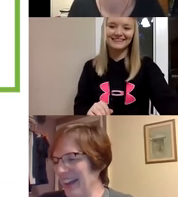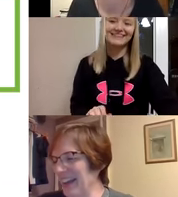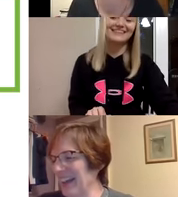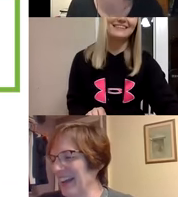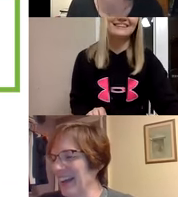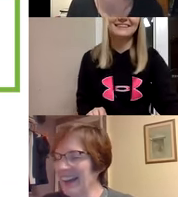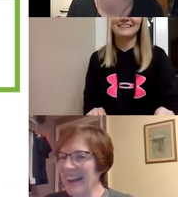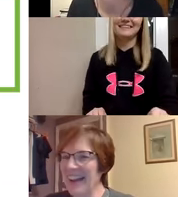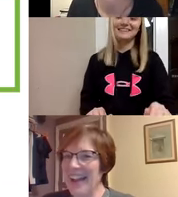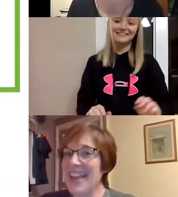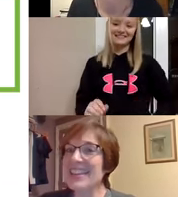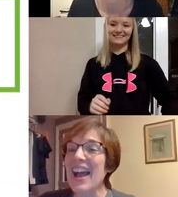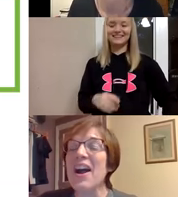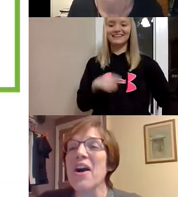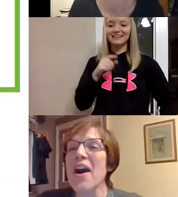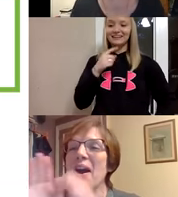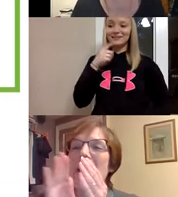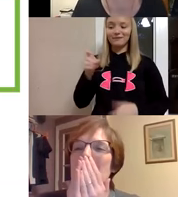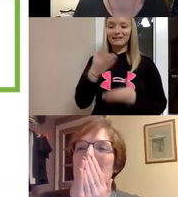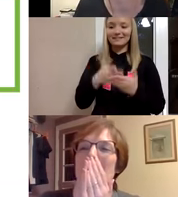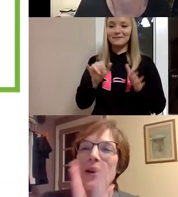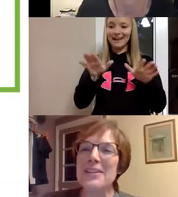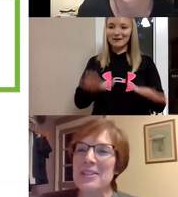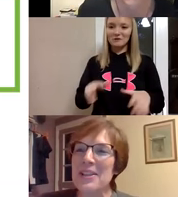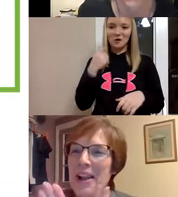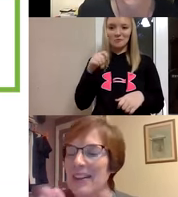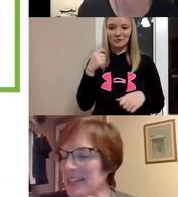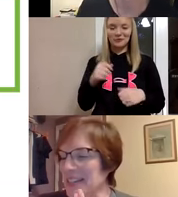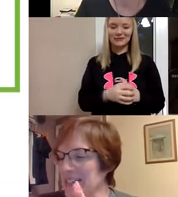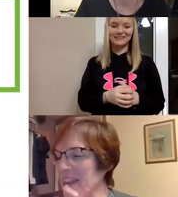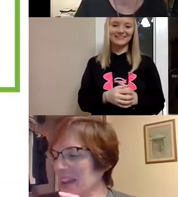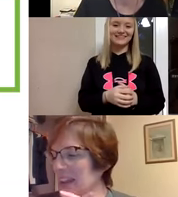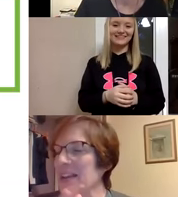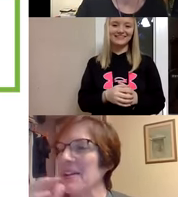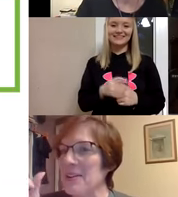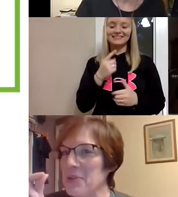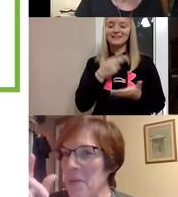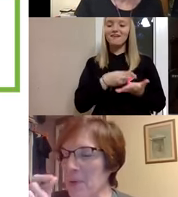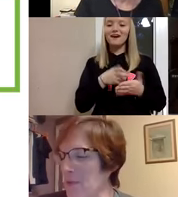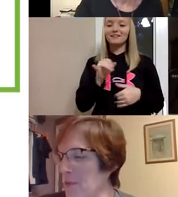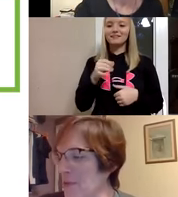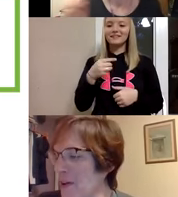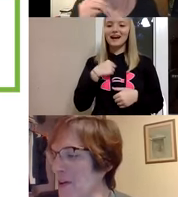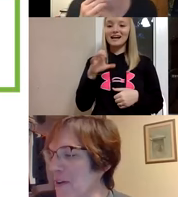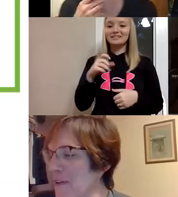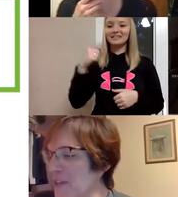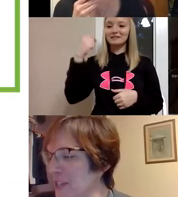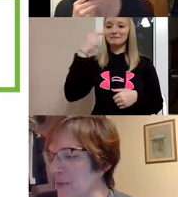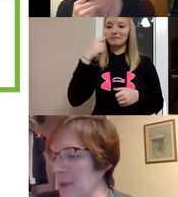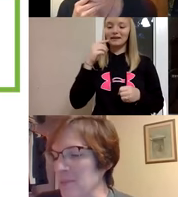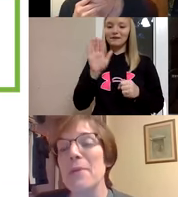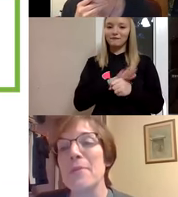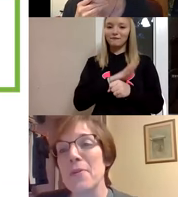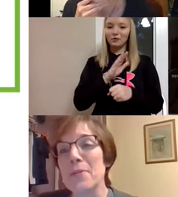You're using some of that Calm Roller. You're just all relaxed. Honestly, I did take a dropper full of the